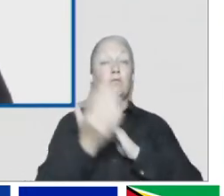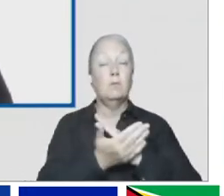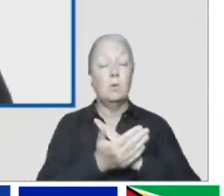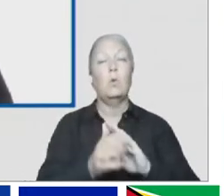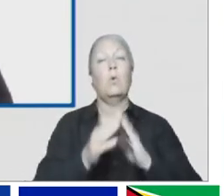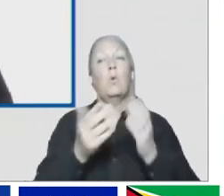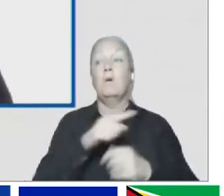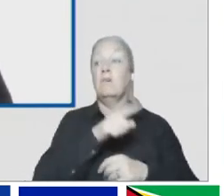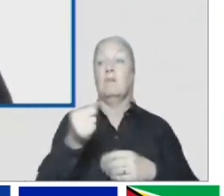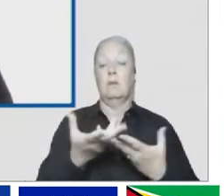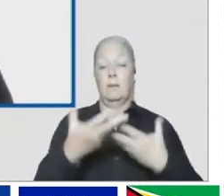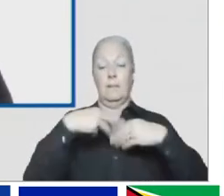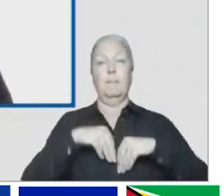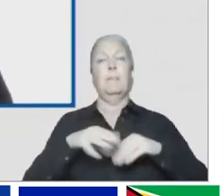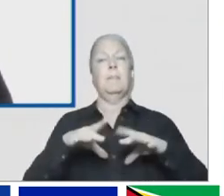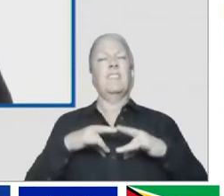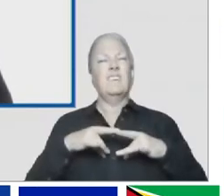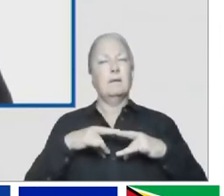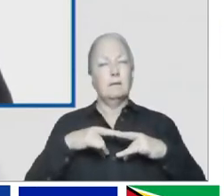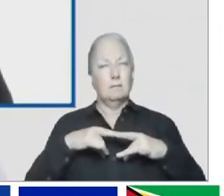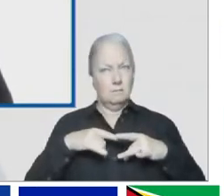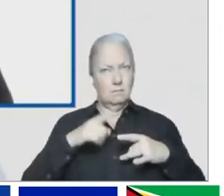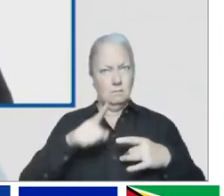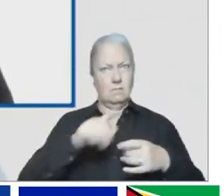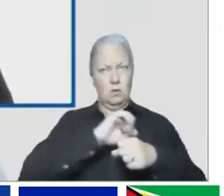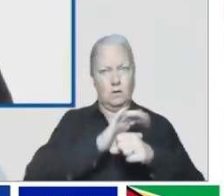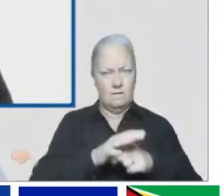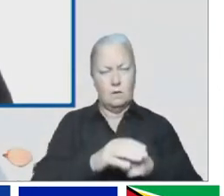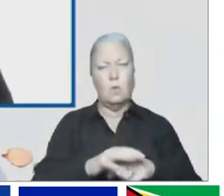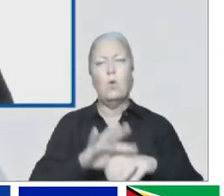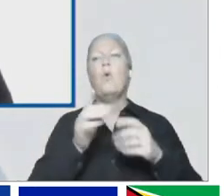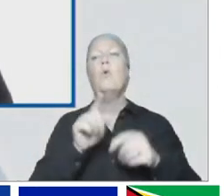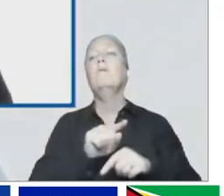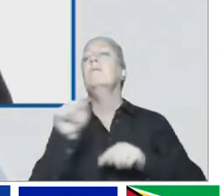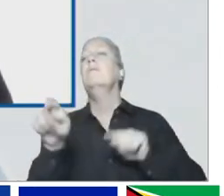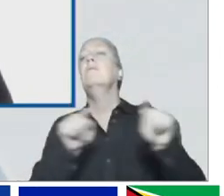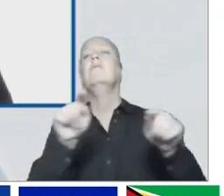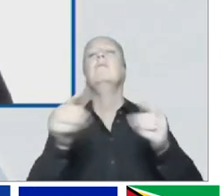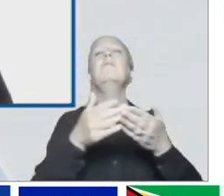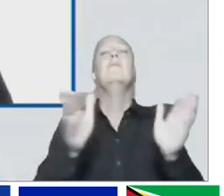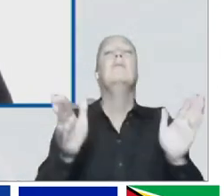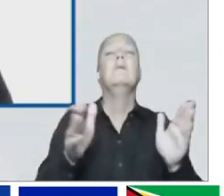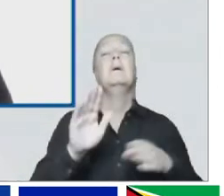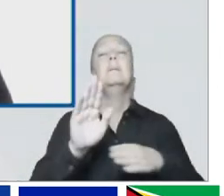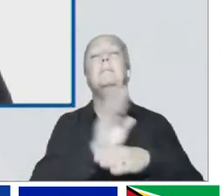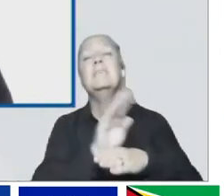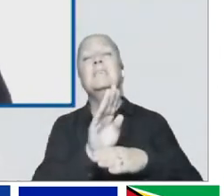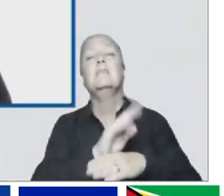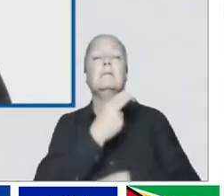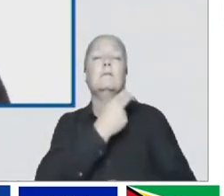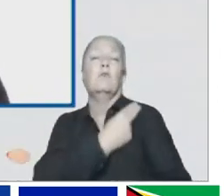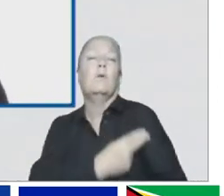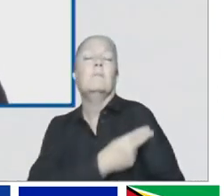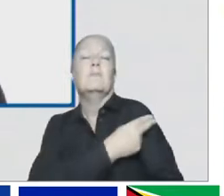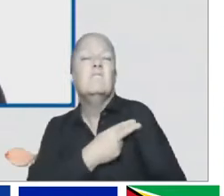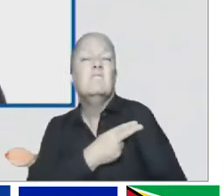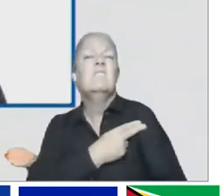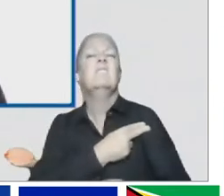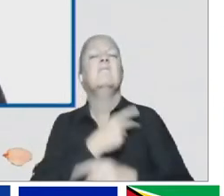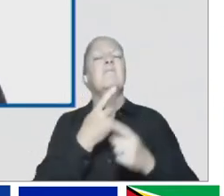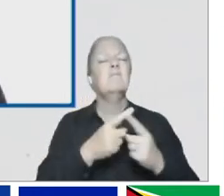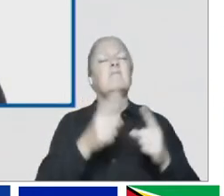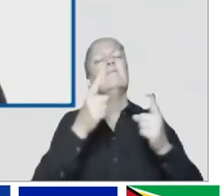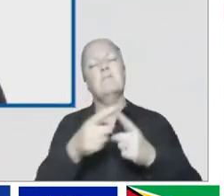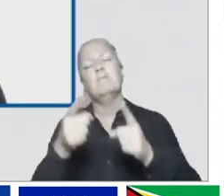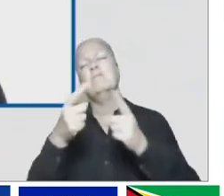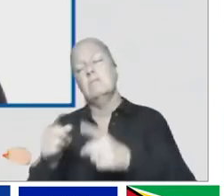for all persons in public spaces, business, hospitals, infirmaries, etc. It also facilitated the strengthening